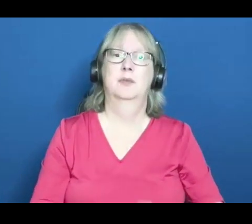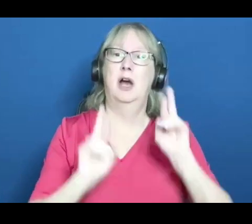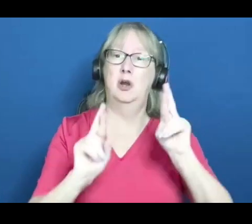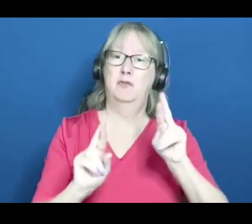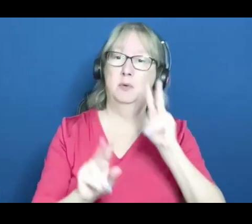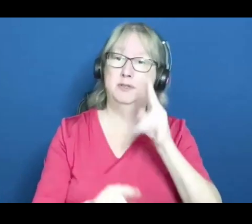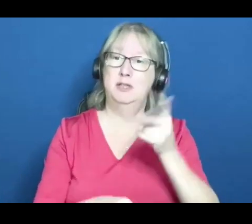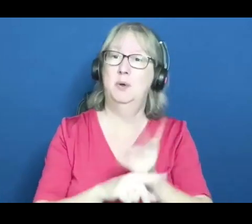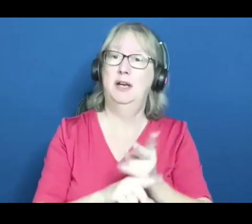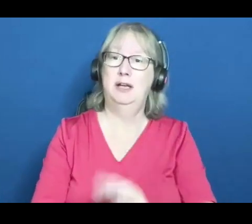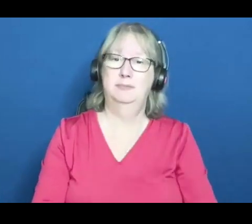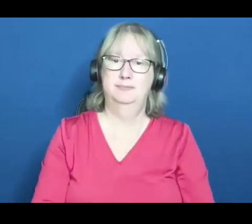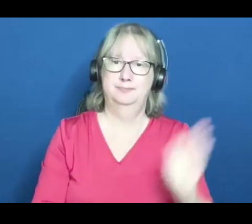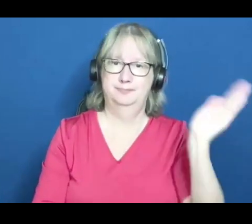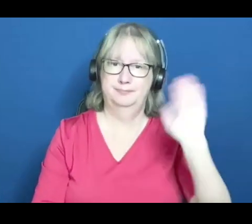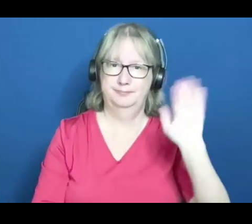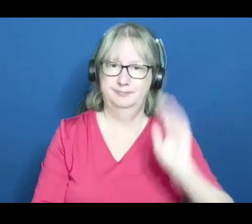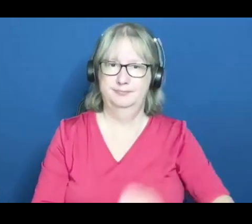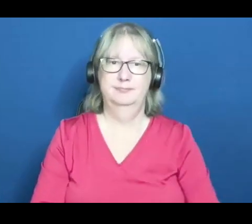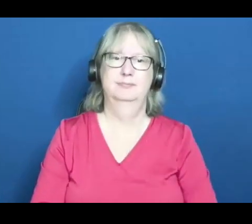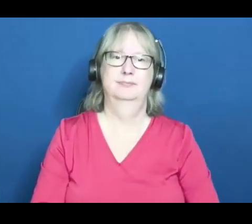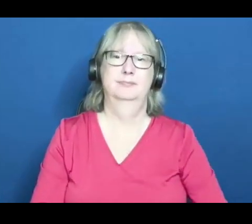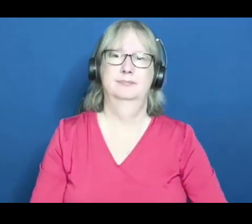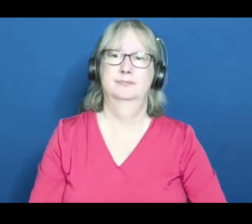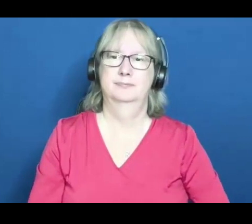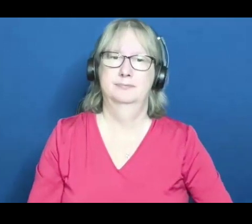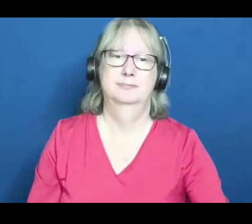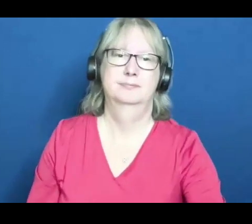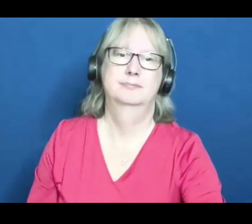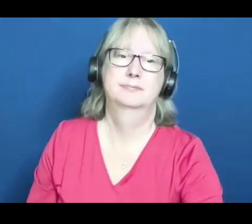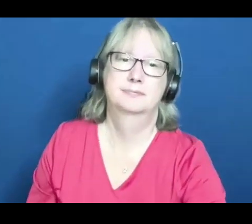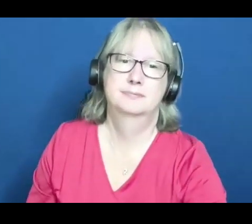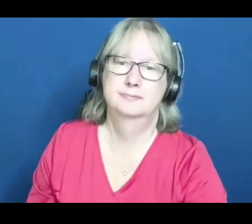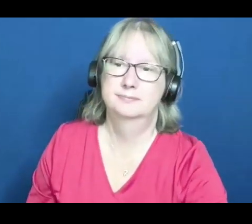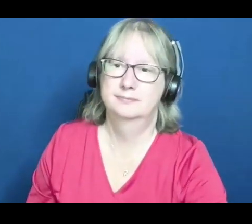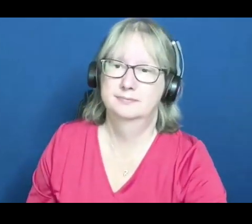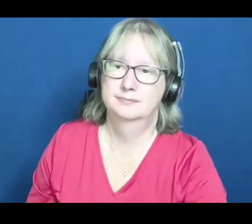you all on the next webinar. Thank you very much. Thanks, everyone. Thank you.